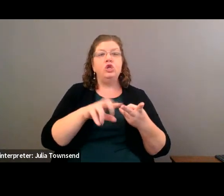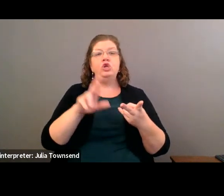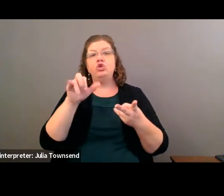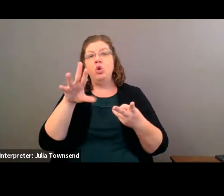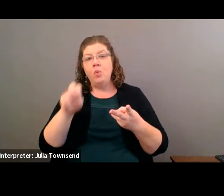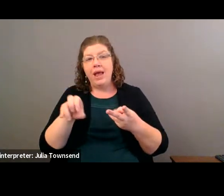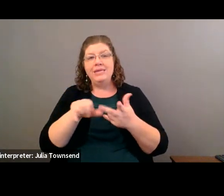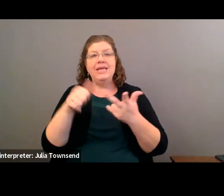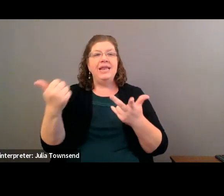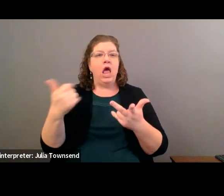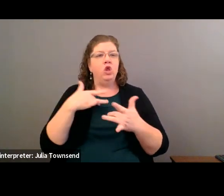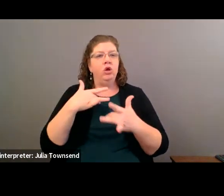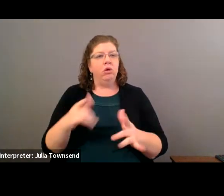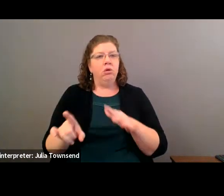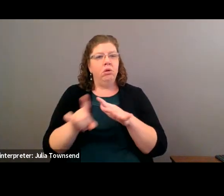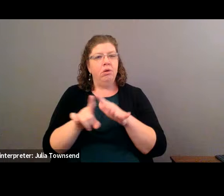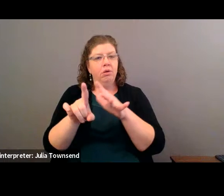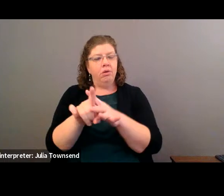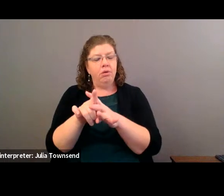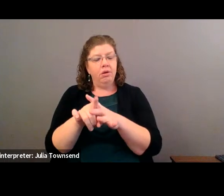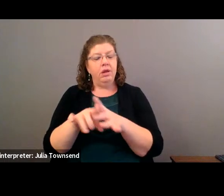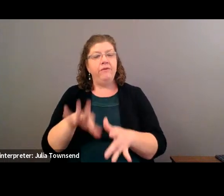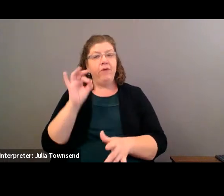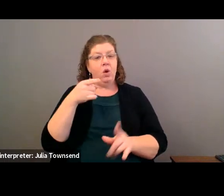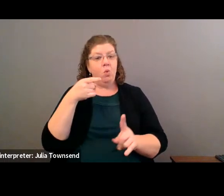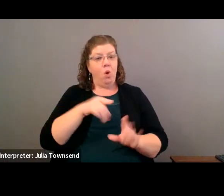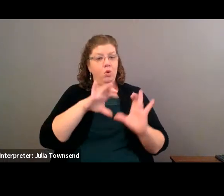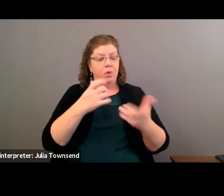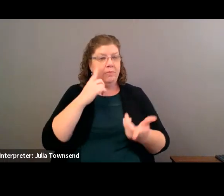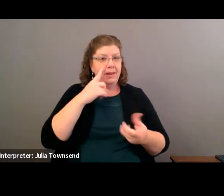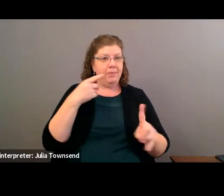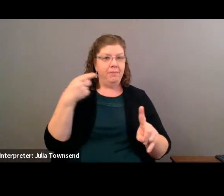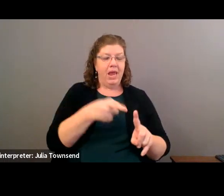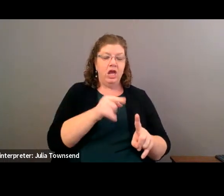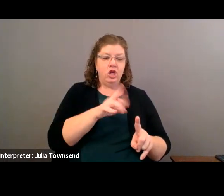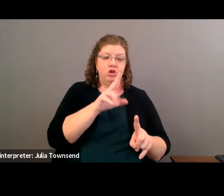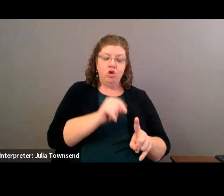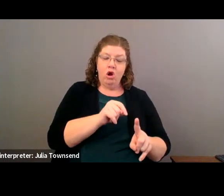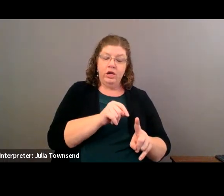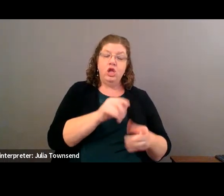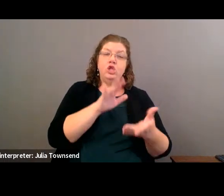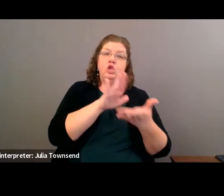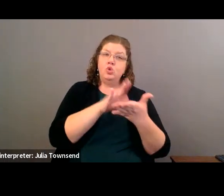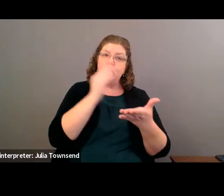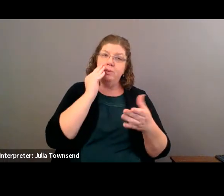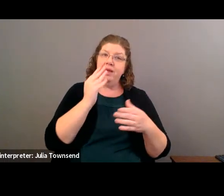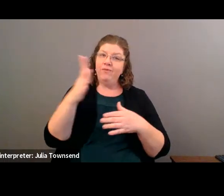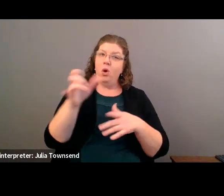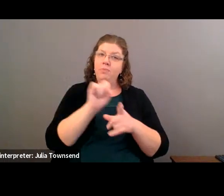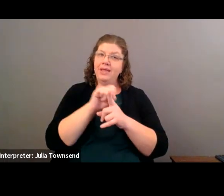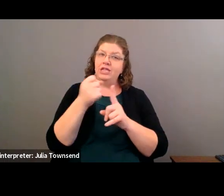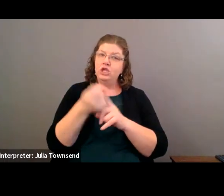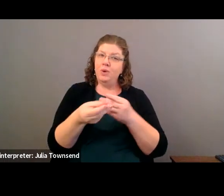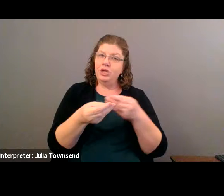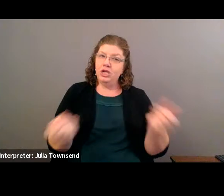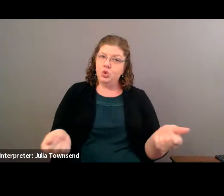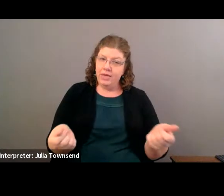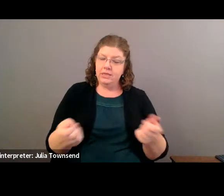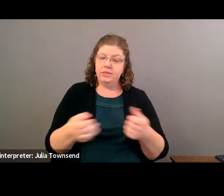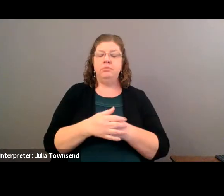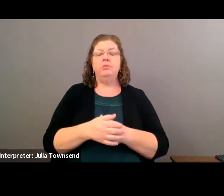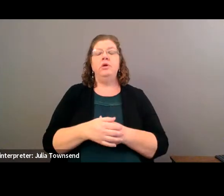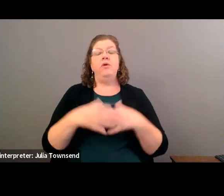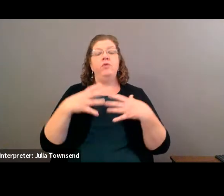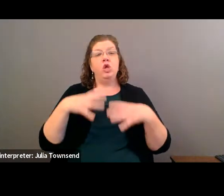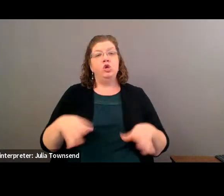recurring patterns. If you find that a group of people is being targeted, the school staff should be informed and the situation addressed. As for the dress code itself,